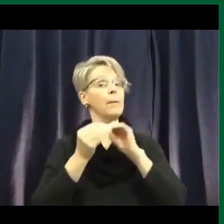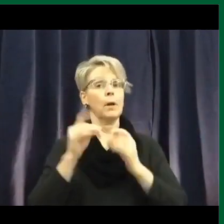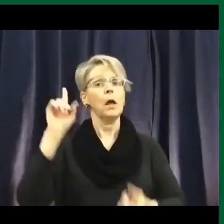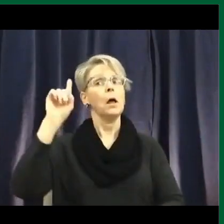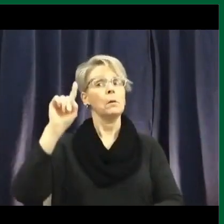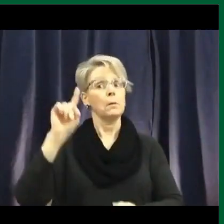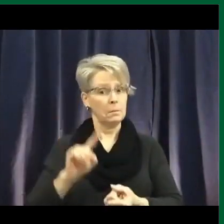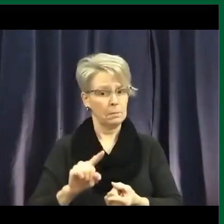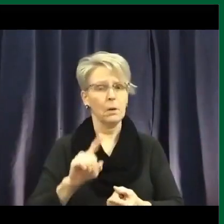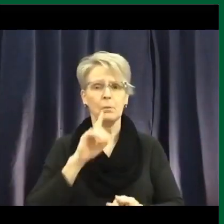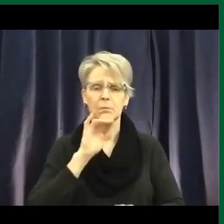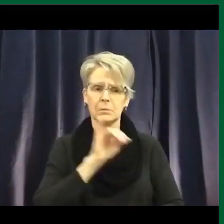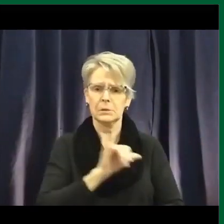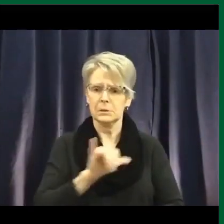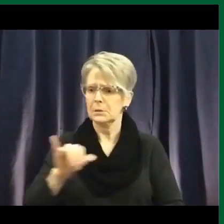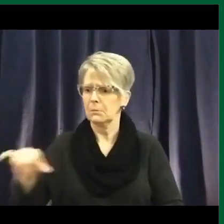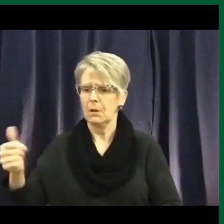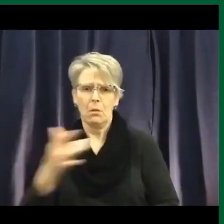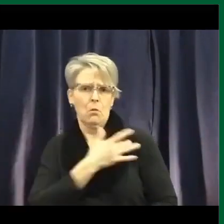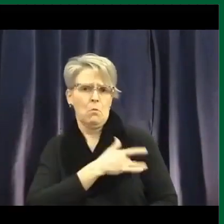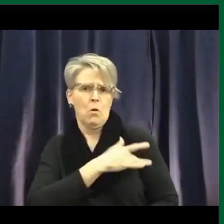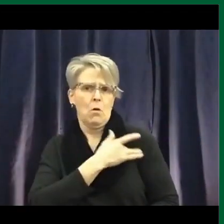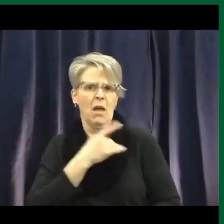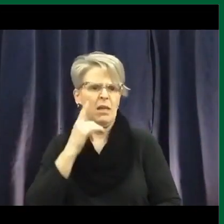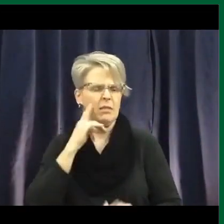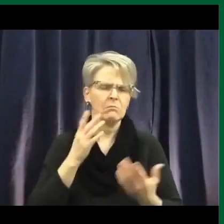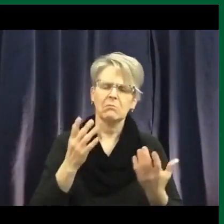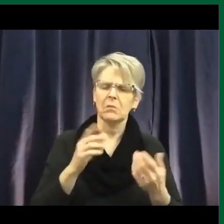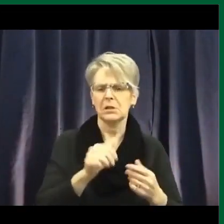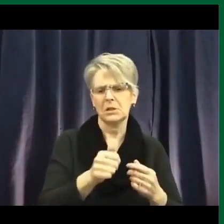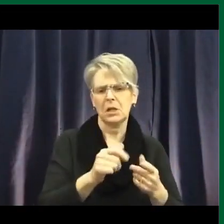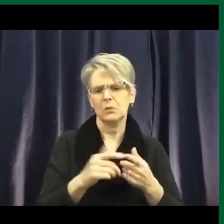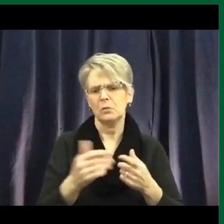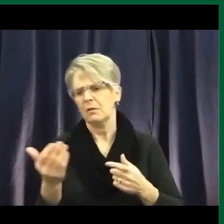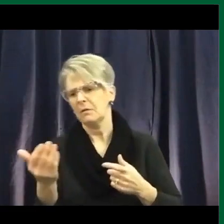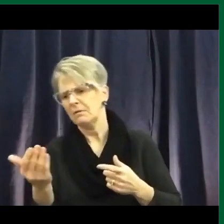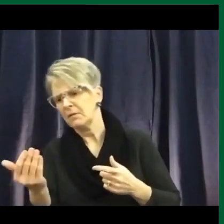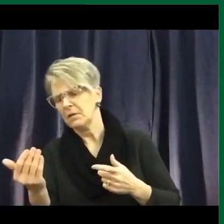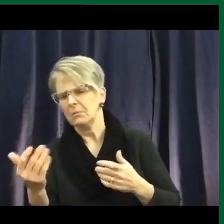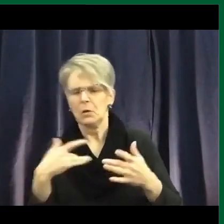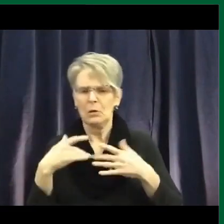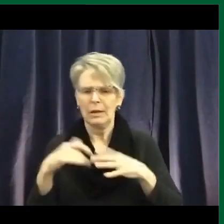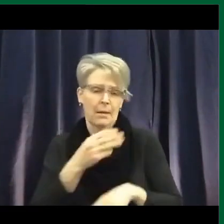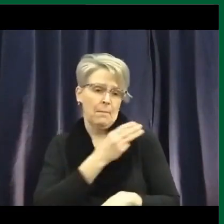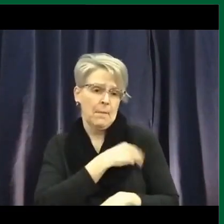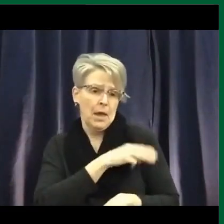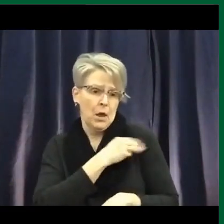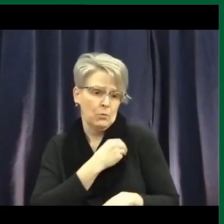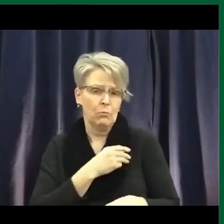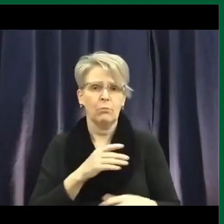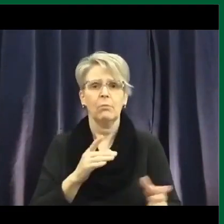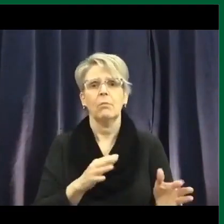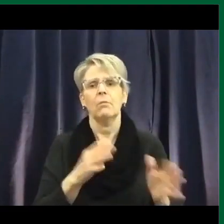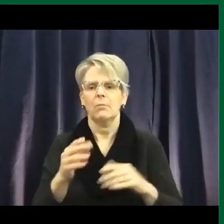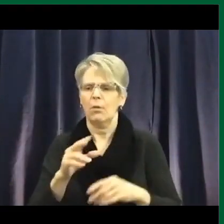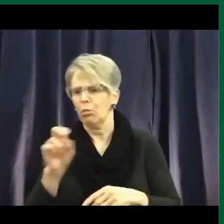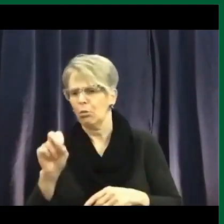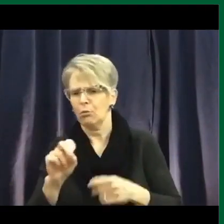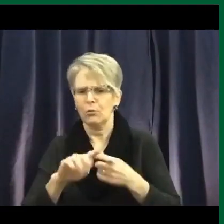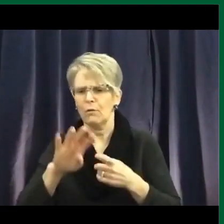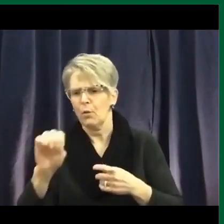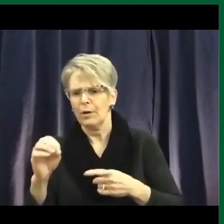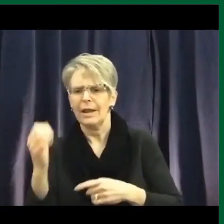other provinces. I think there was between 10 and 15 variants of concern reported in Manitoba, 30 to 40 a day in Alberta.